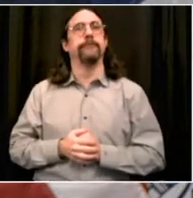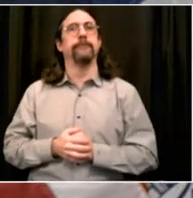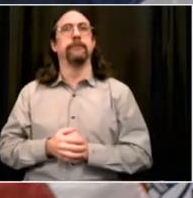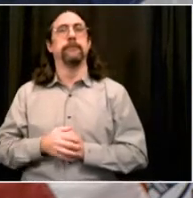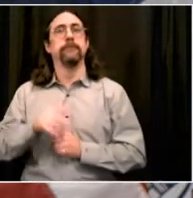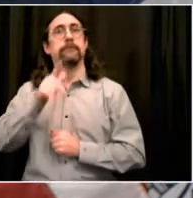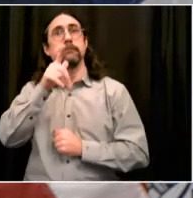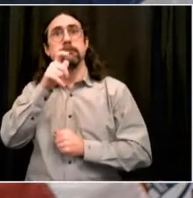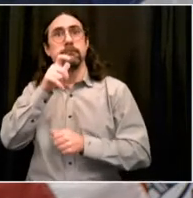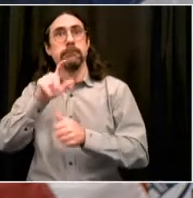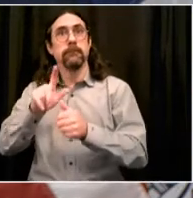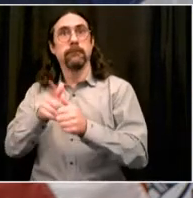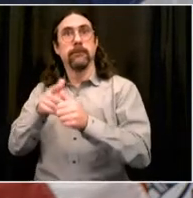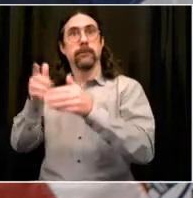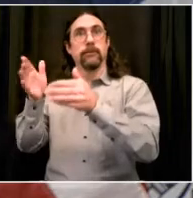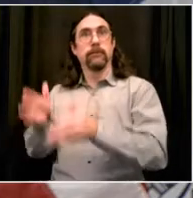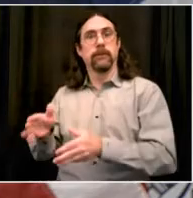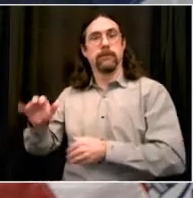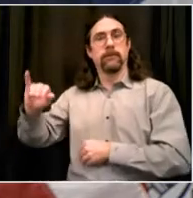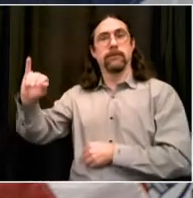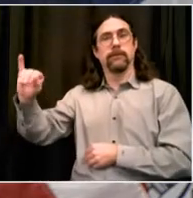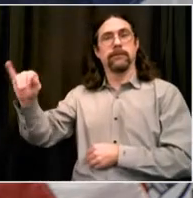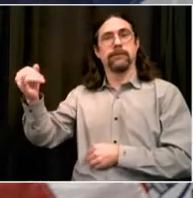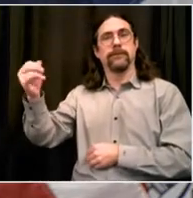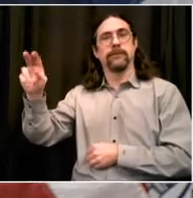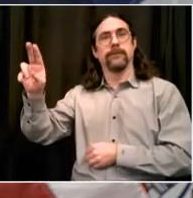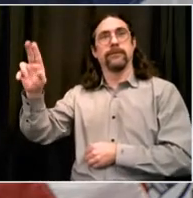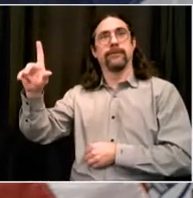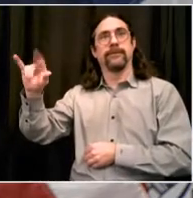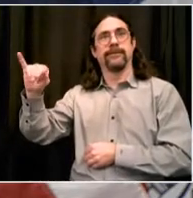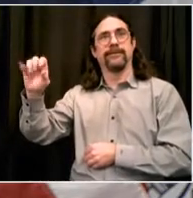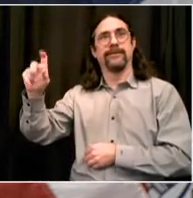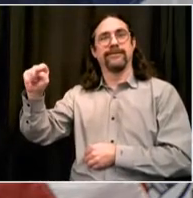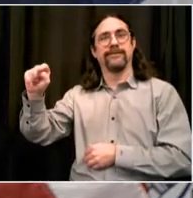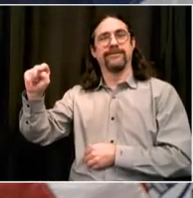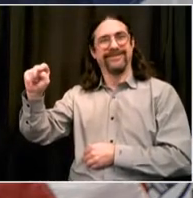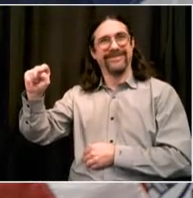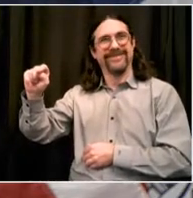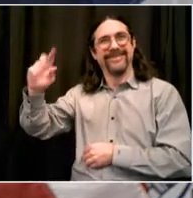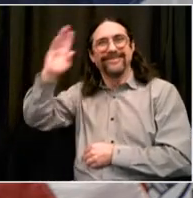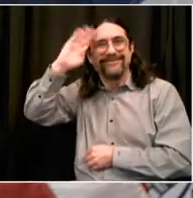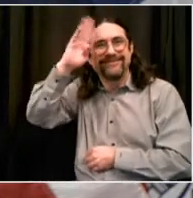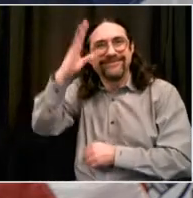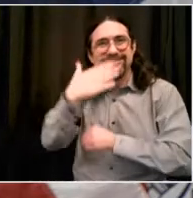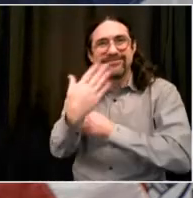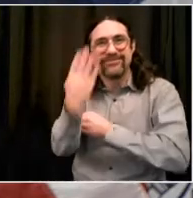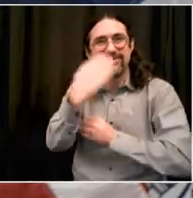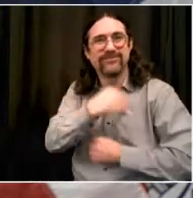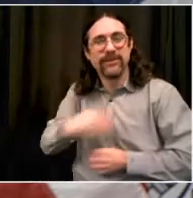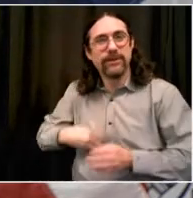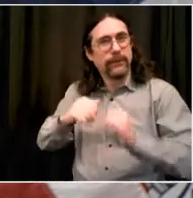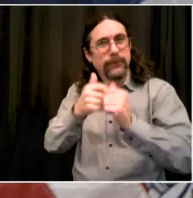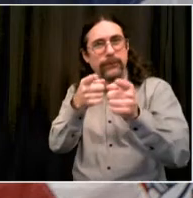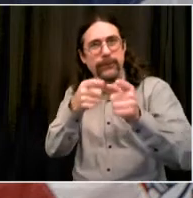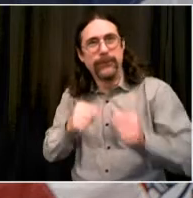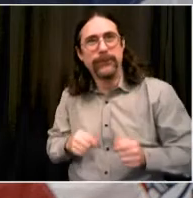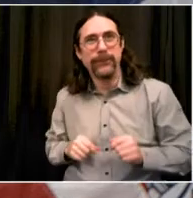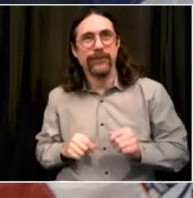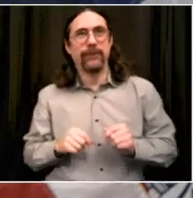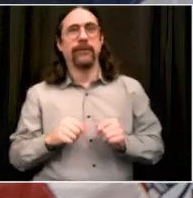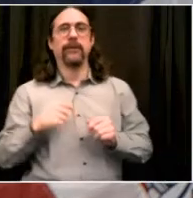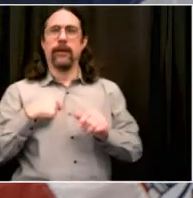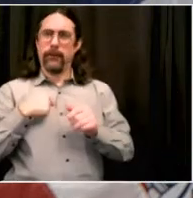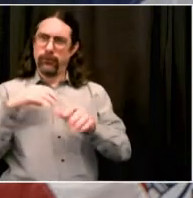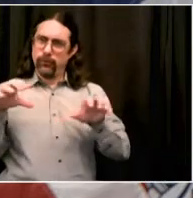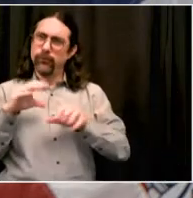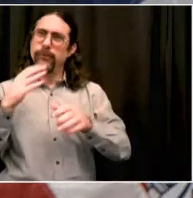Oh, hey, good morning, Mr. Mayor. How are you? I am doing well today, Juliet. How are you? Oh, doing